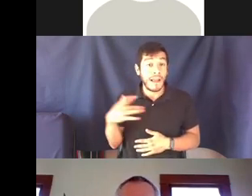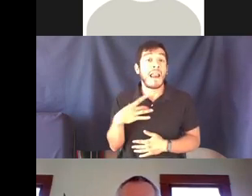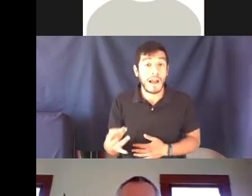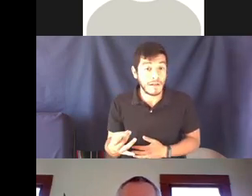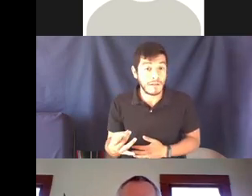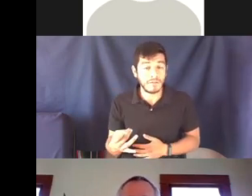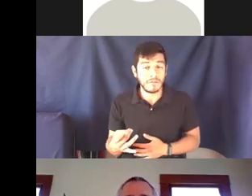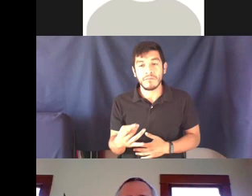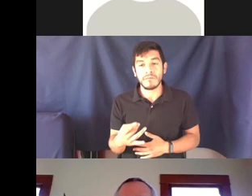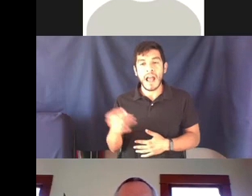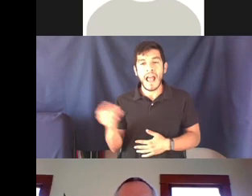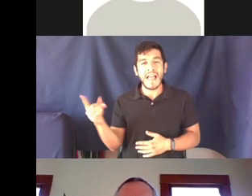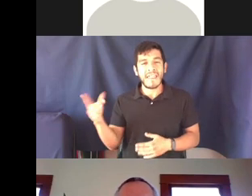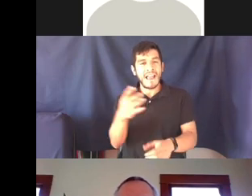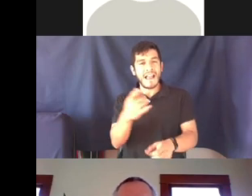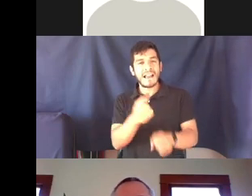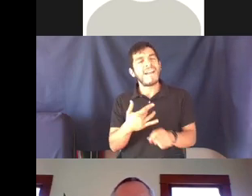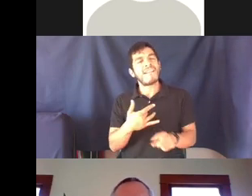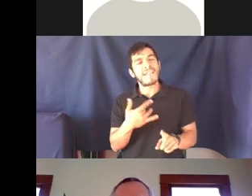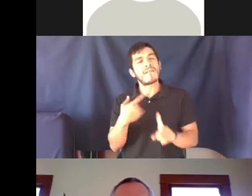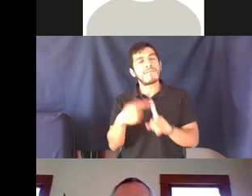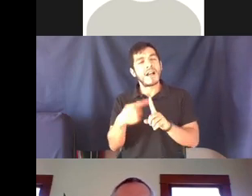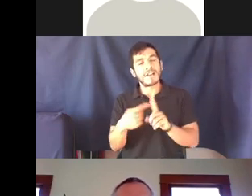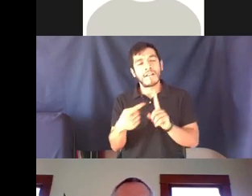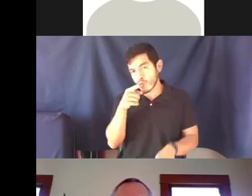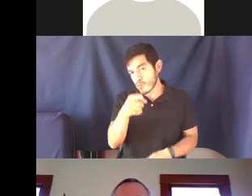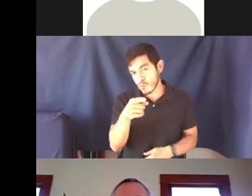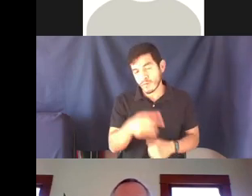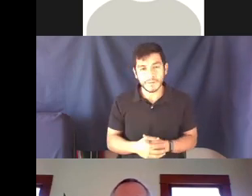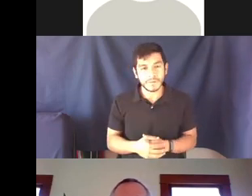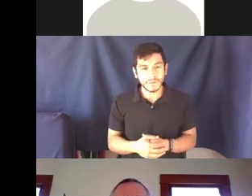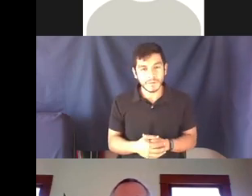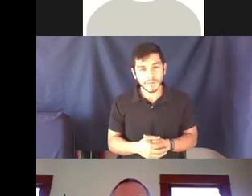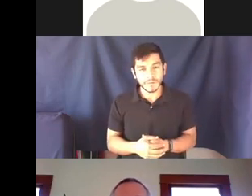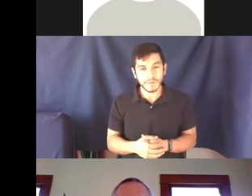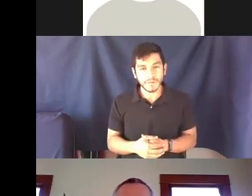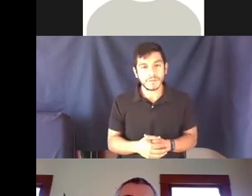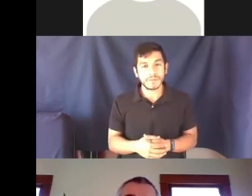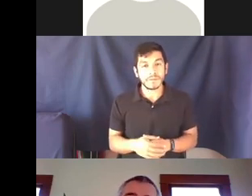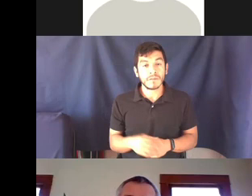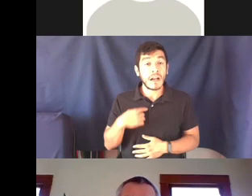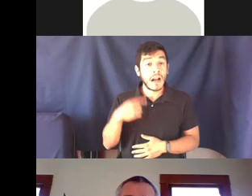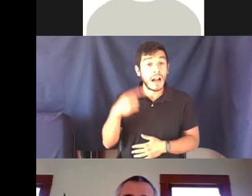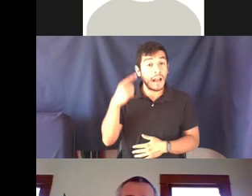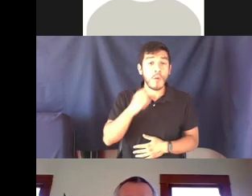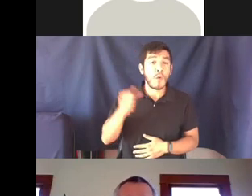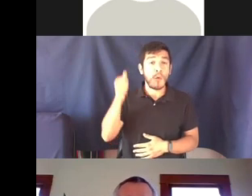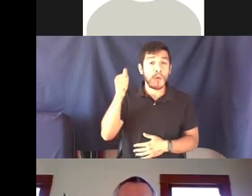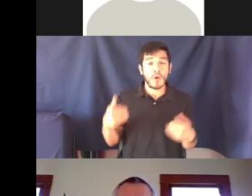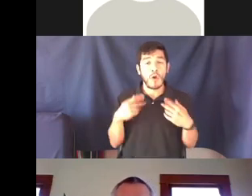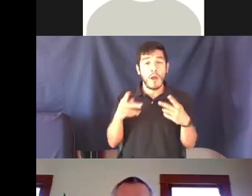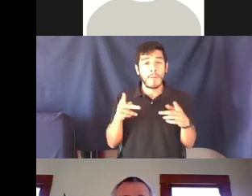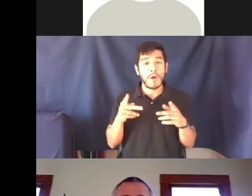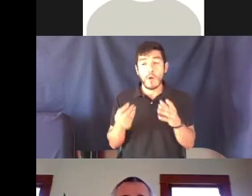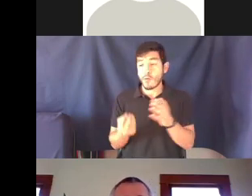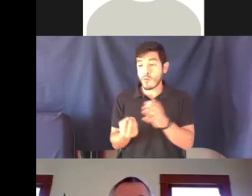positive about it, right? I think the older young people get, the more they're aware that they're being